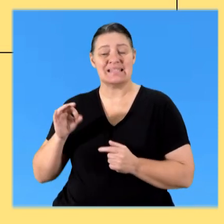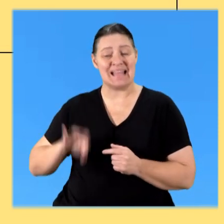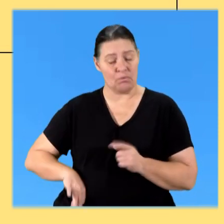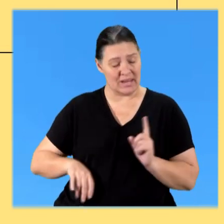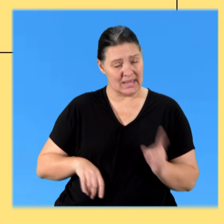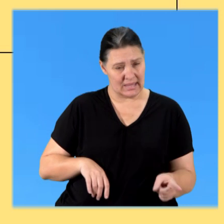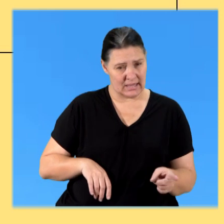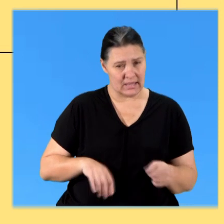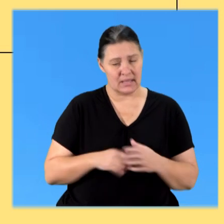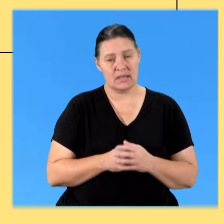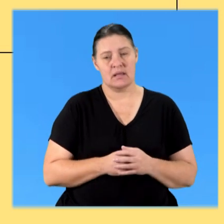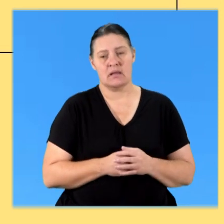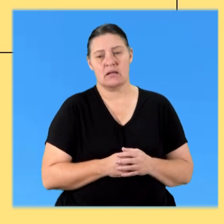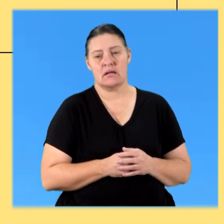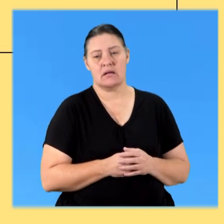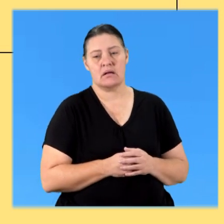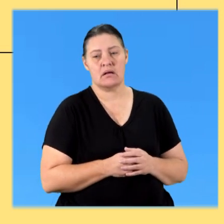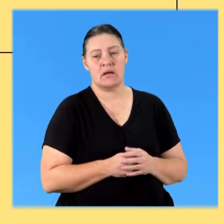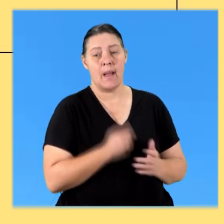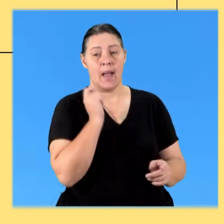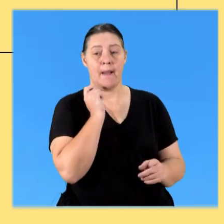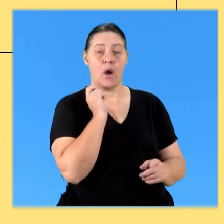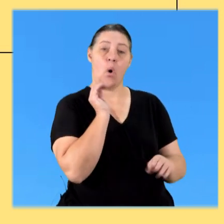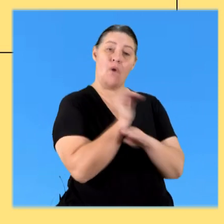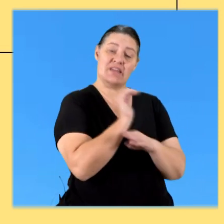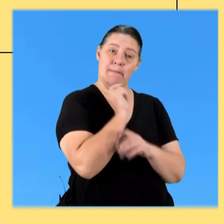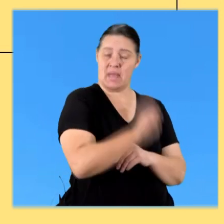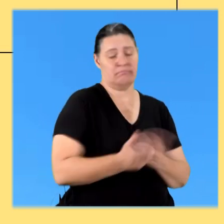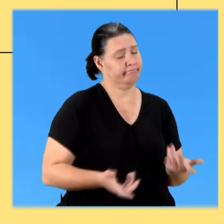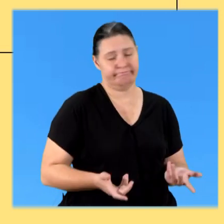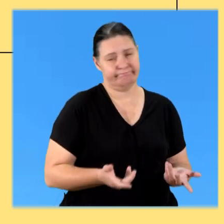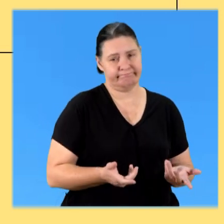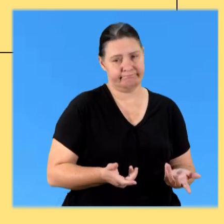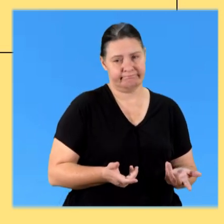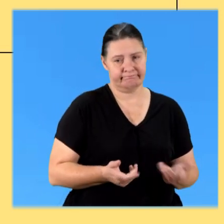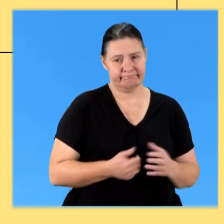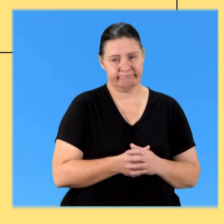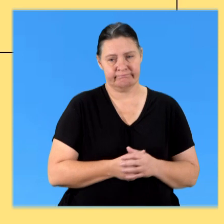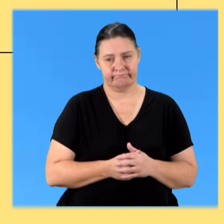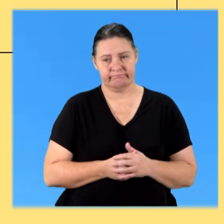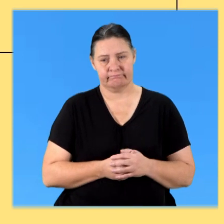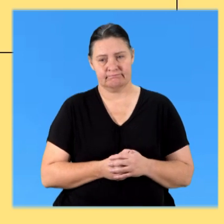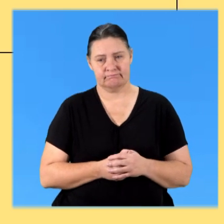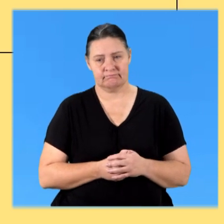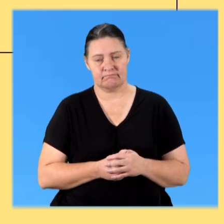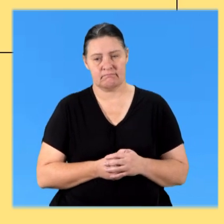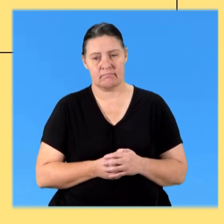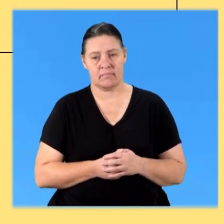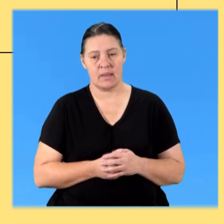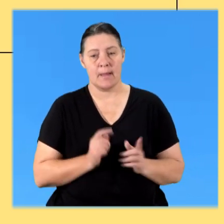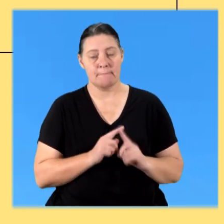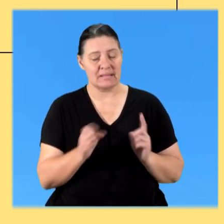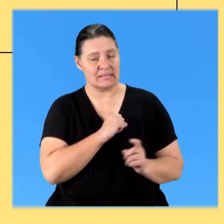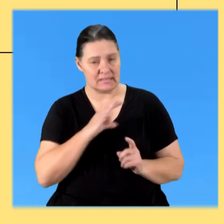Salaries are usually, there is no pay for overtime. That is, with salaries, there is usually no pay for